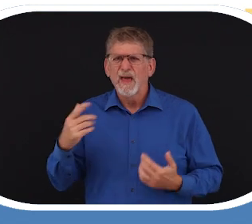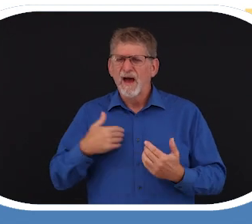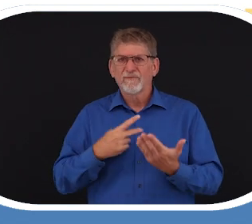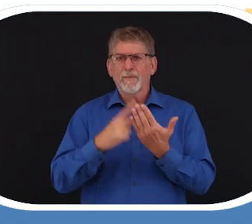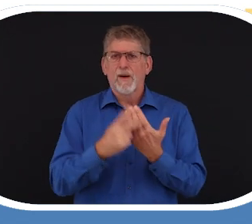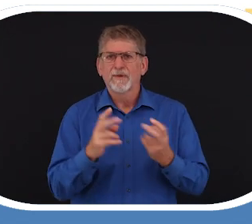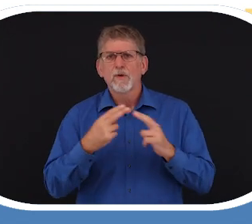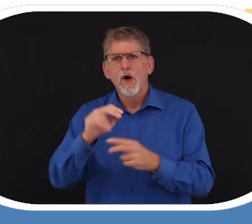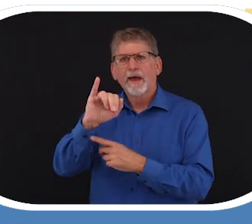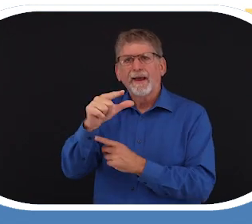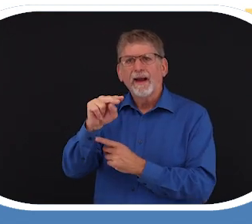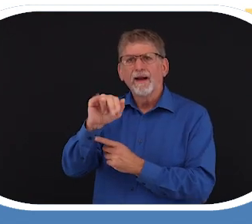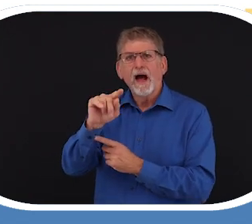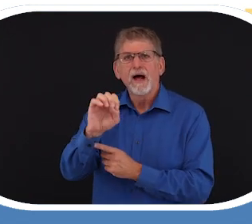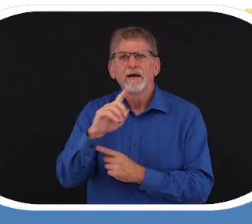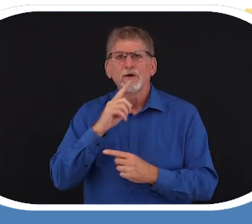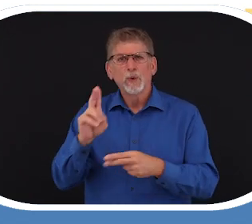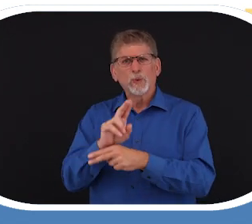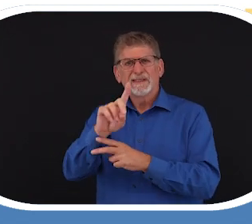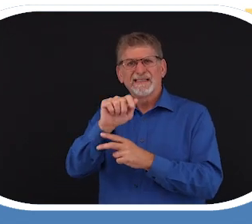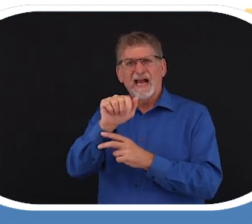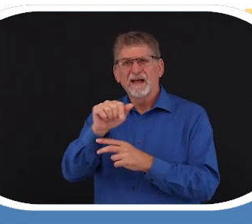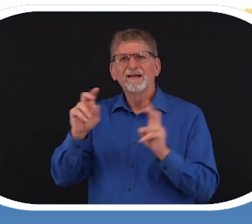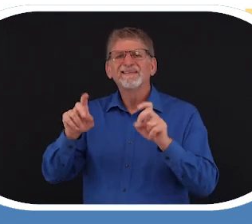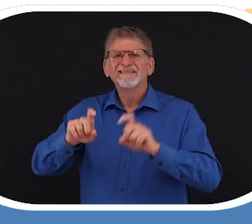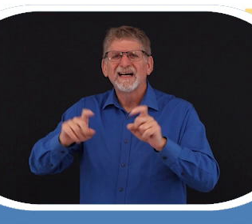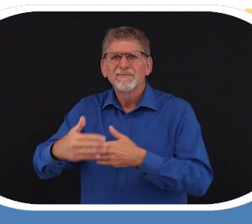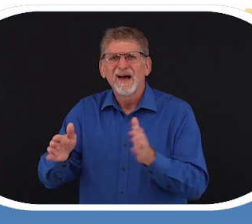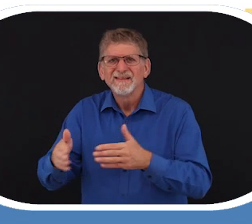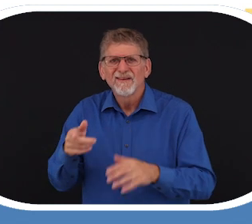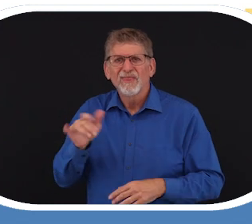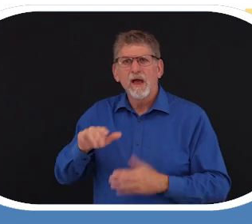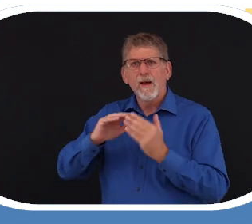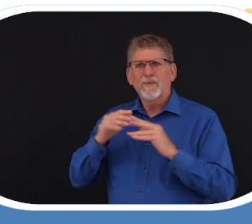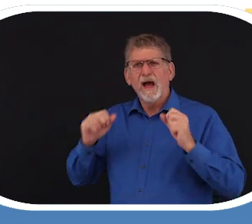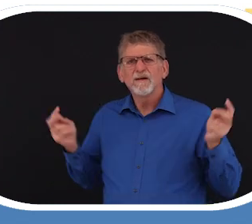called Ignite that actually uses data sandboxes where the community members can come in and learn